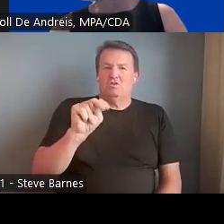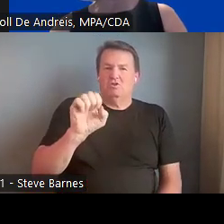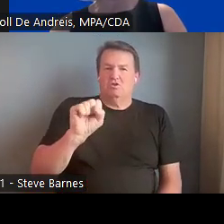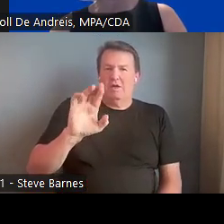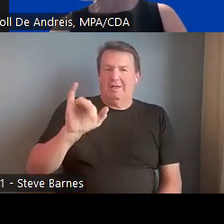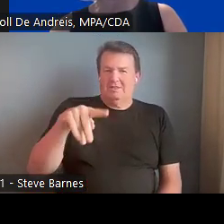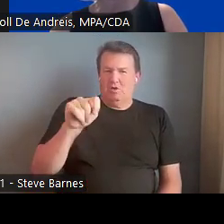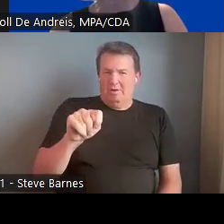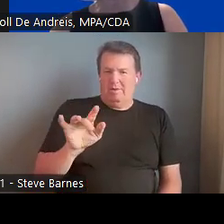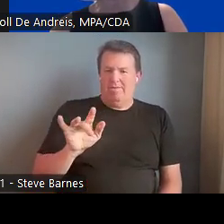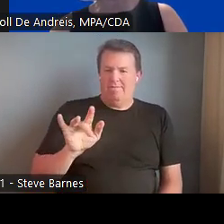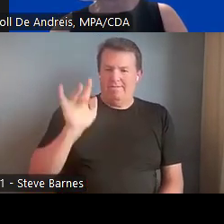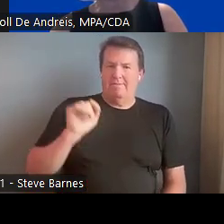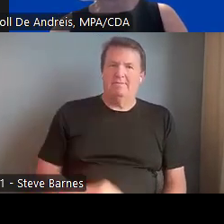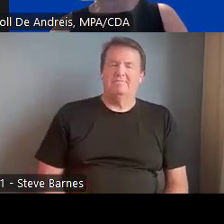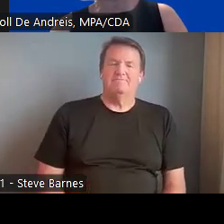Next slide.